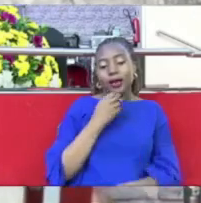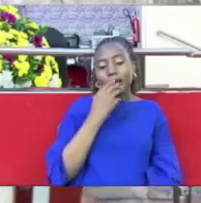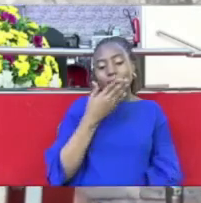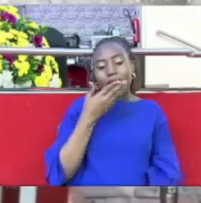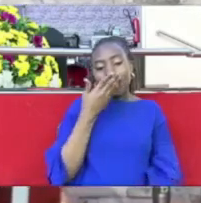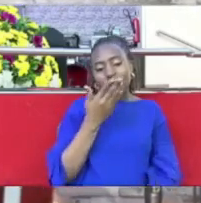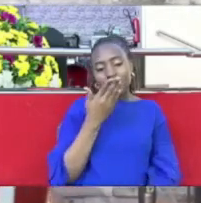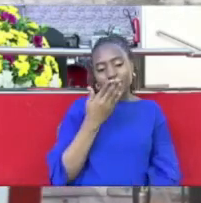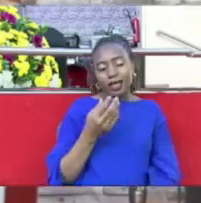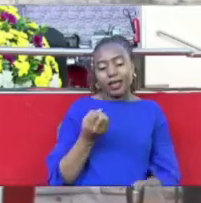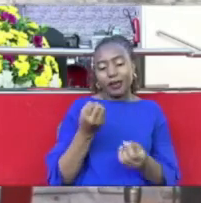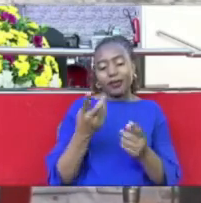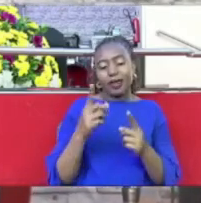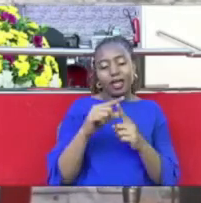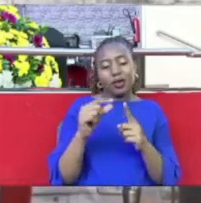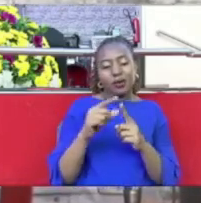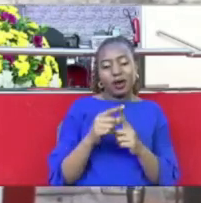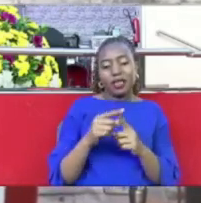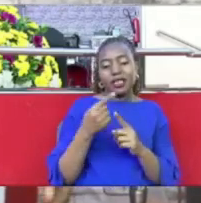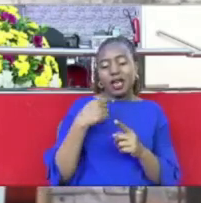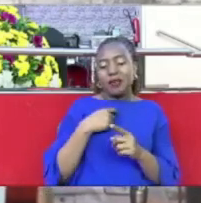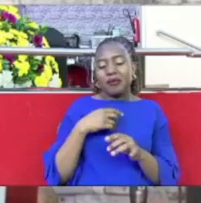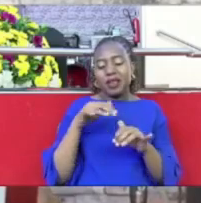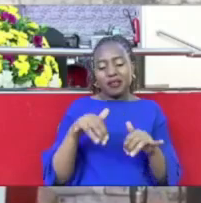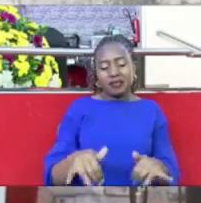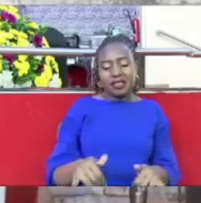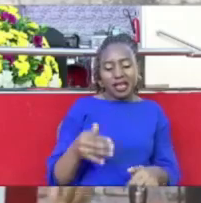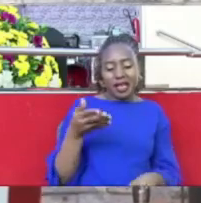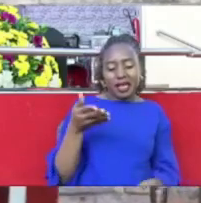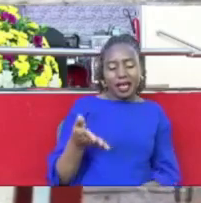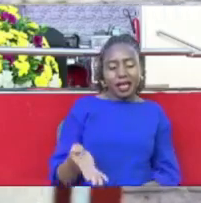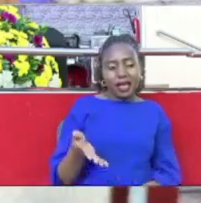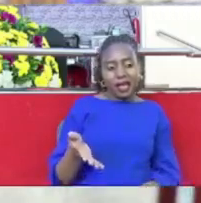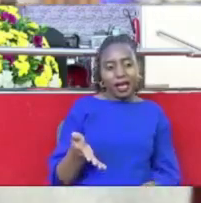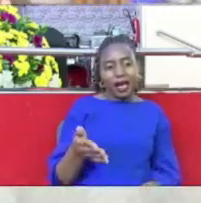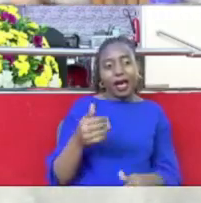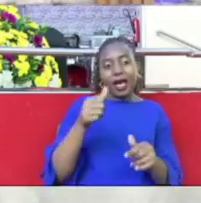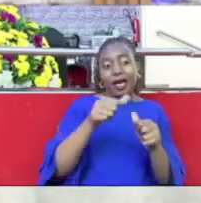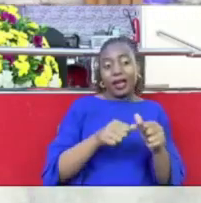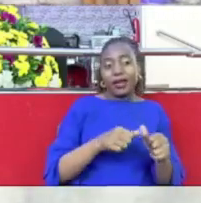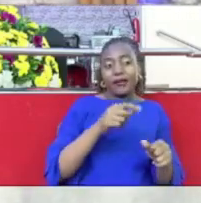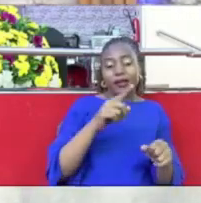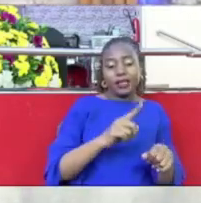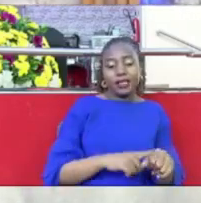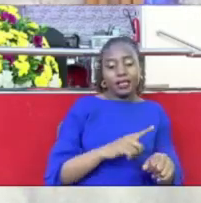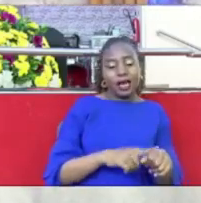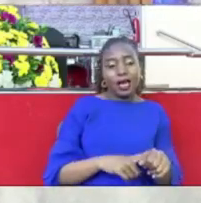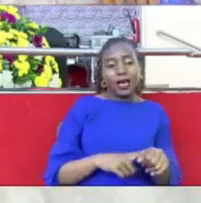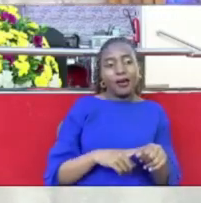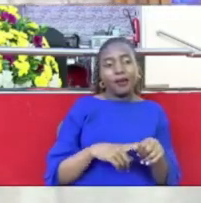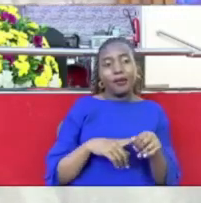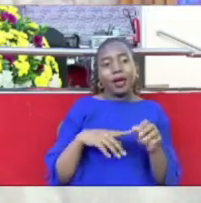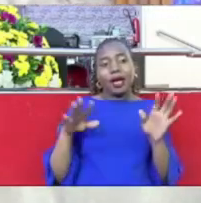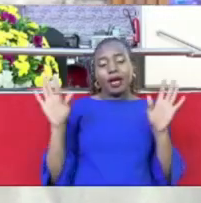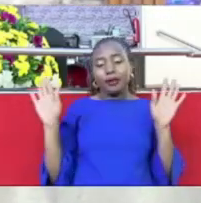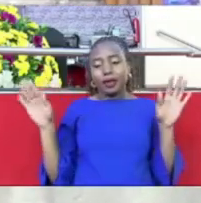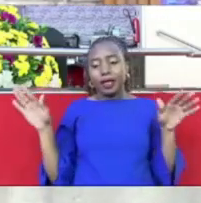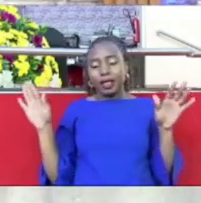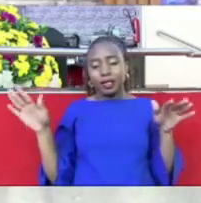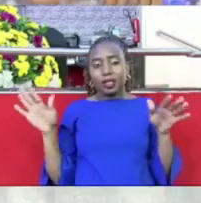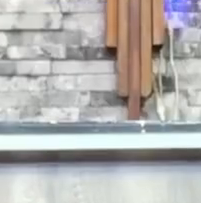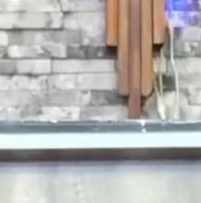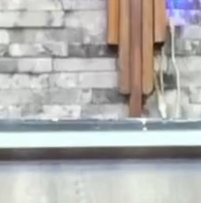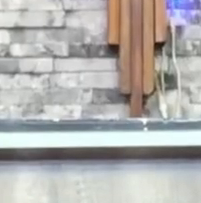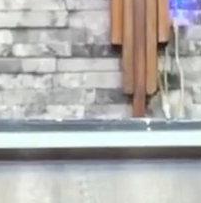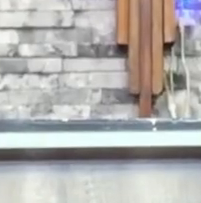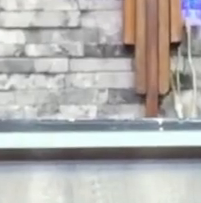akajibu kwa maneno mengi. Oh, nimekaa hapa, and every time when the angels, the water has been stirred before, nobody